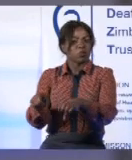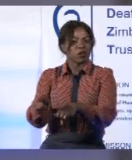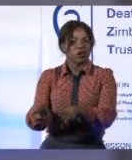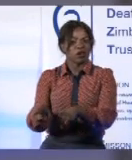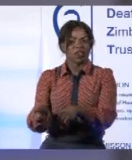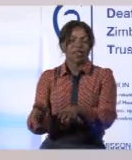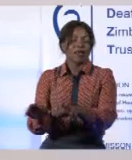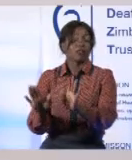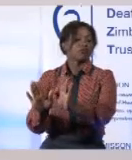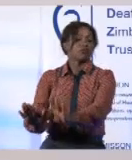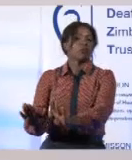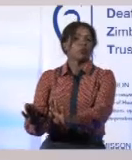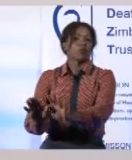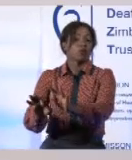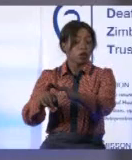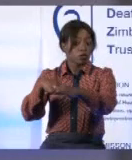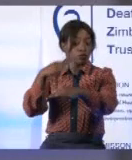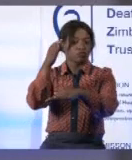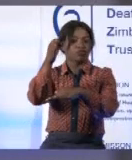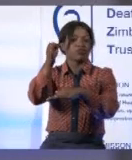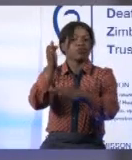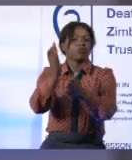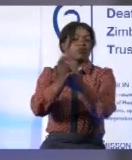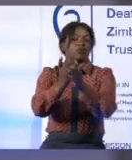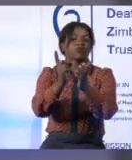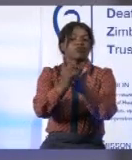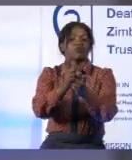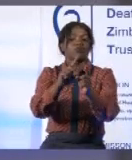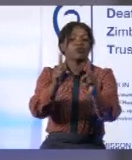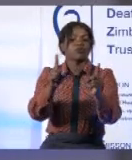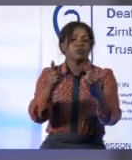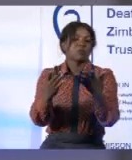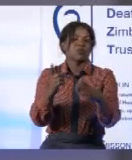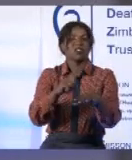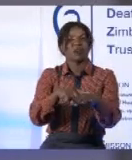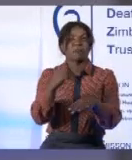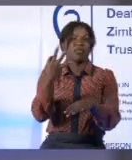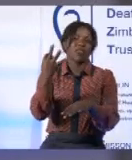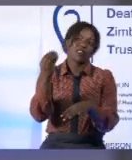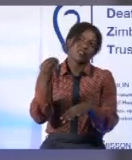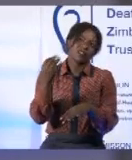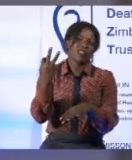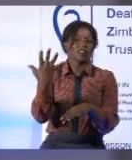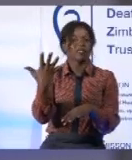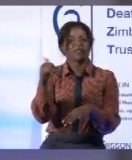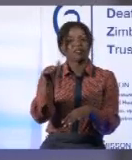Retirement. Because by the time I just reach 30 years and 35 years,